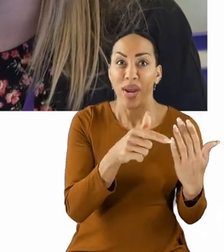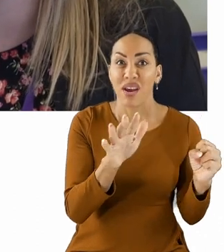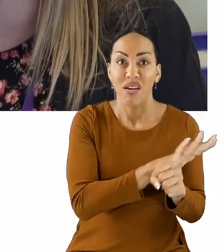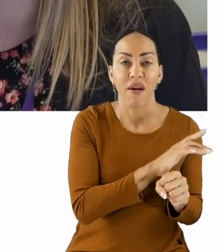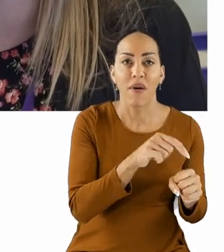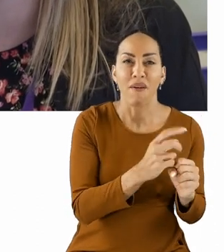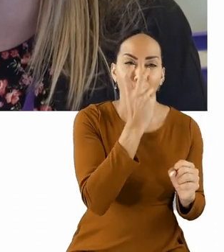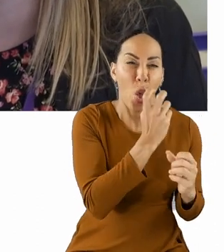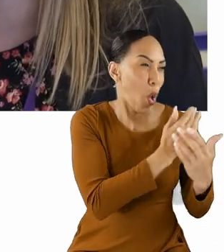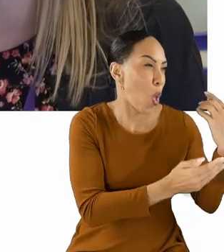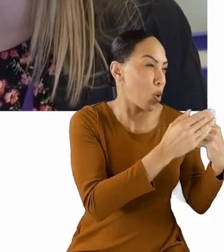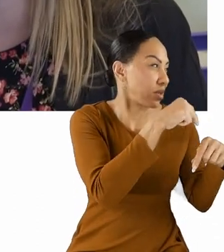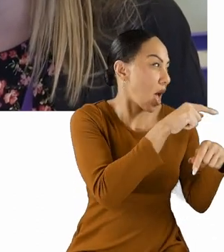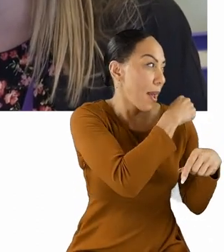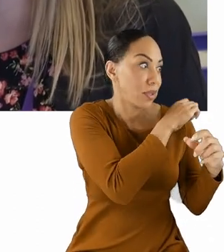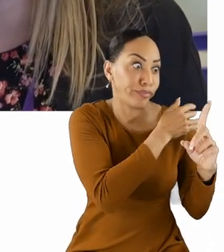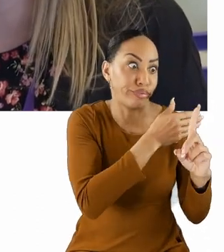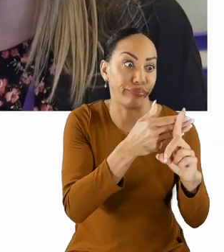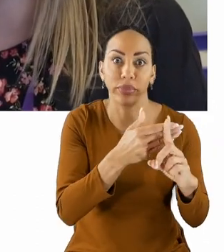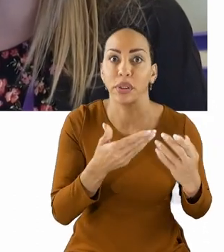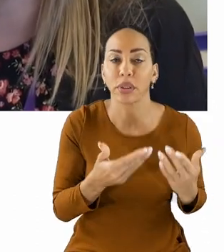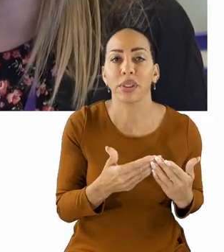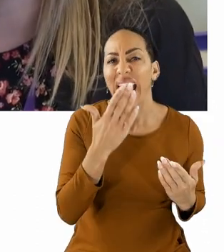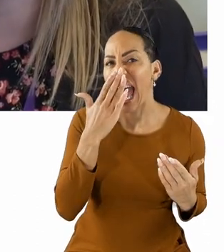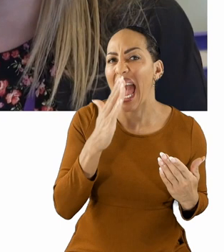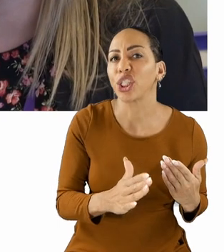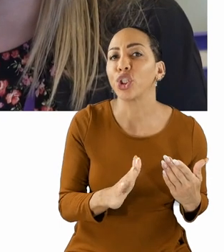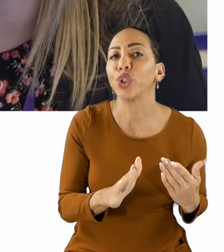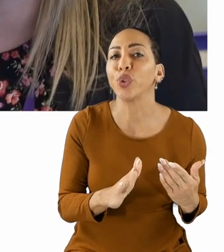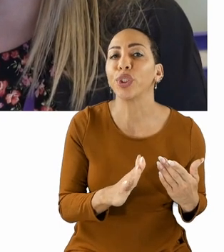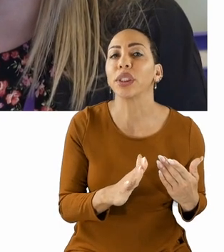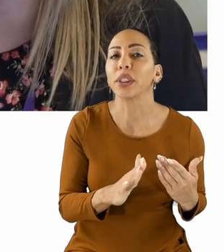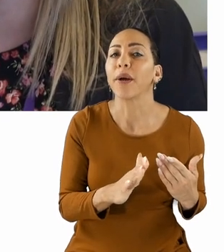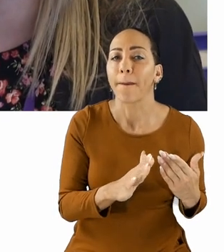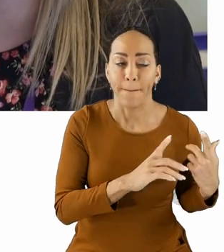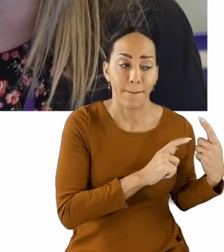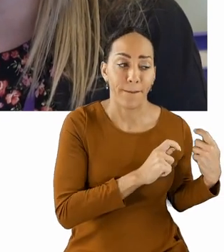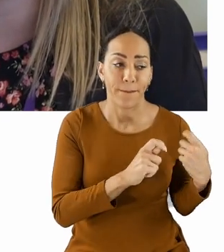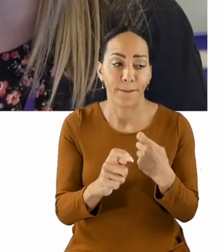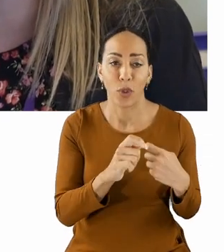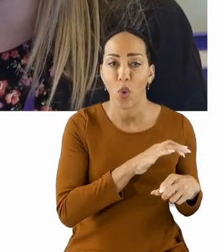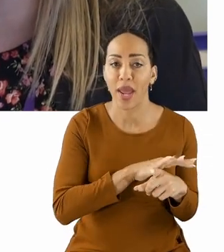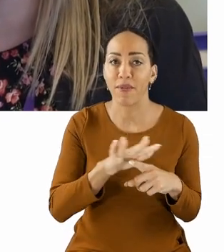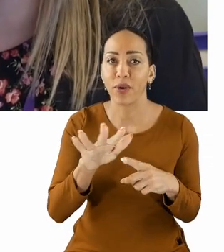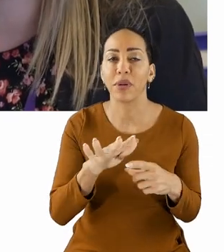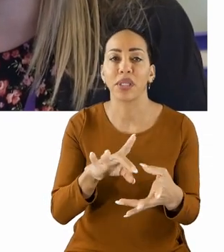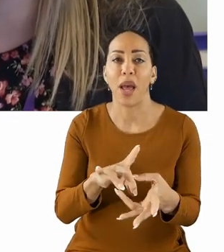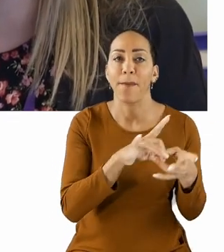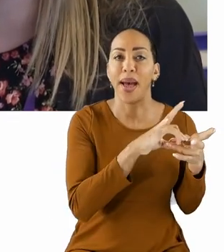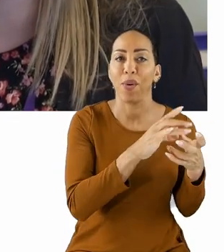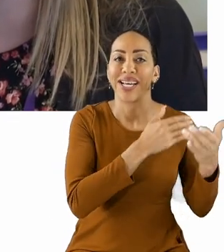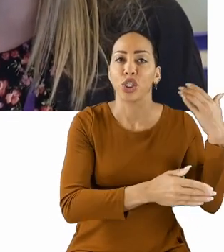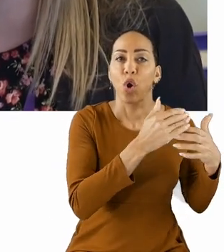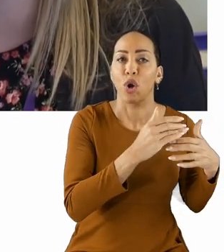times right up to present day, and how attitudes towards disability today have very much been shaped by